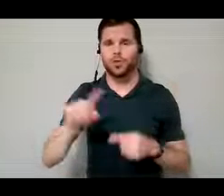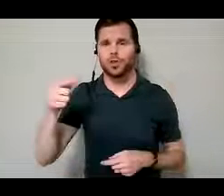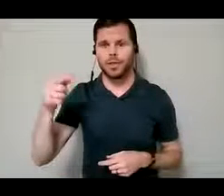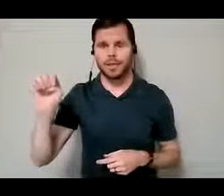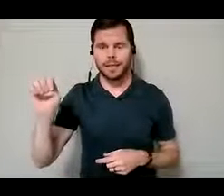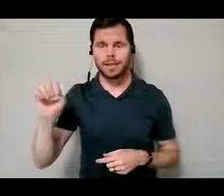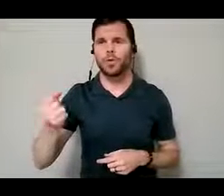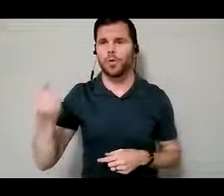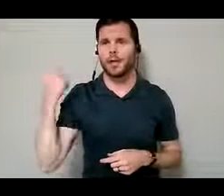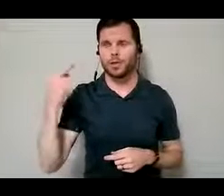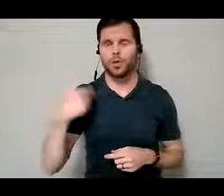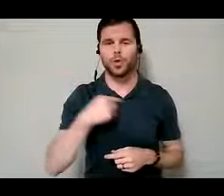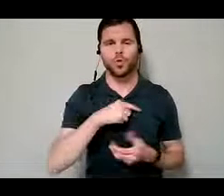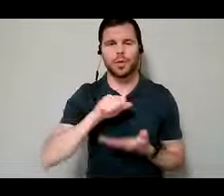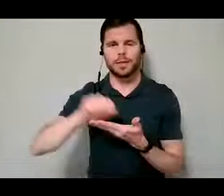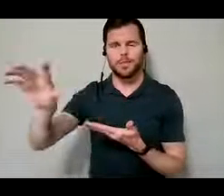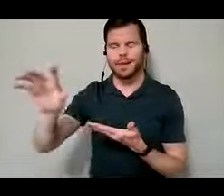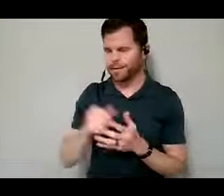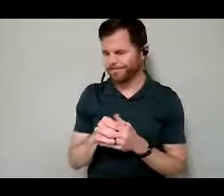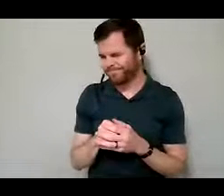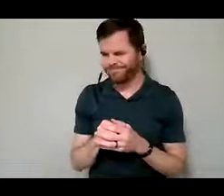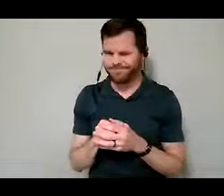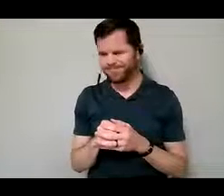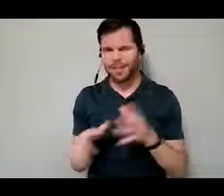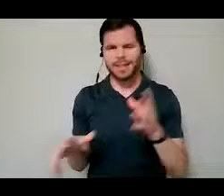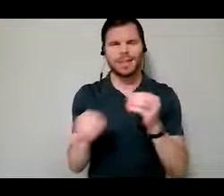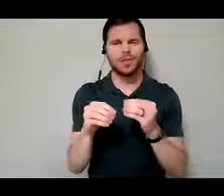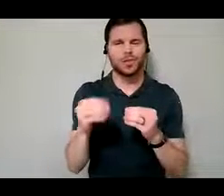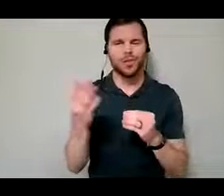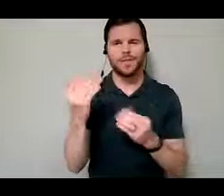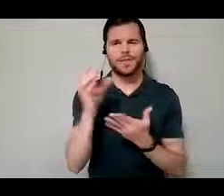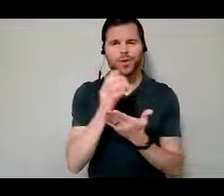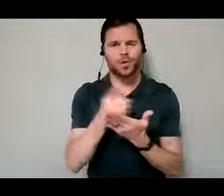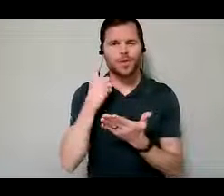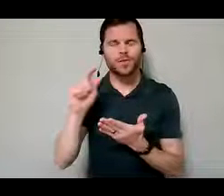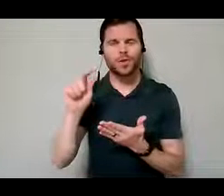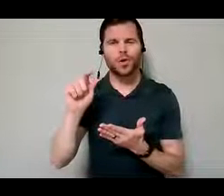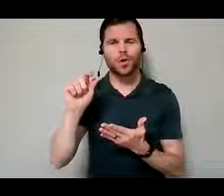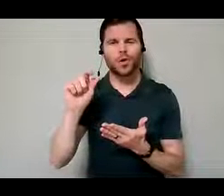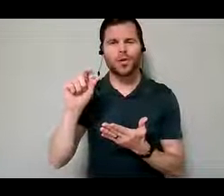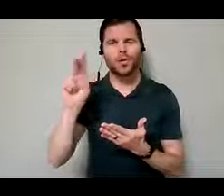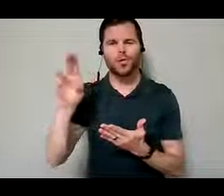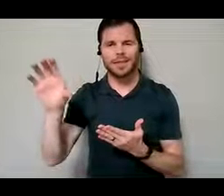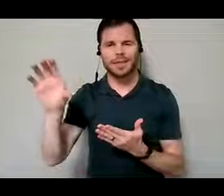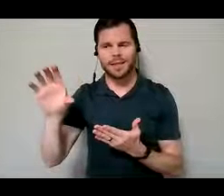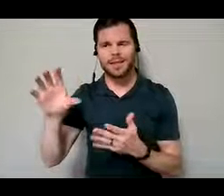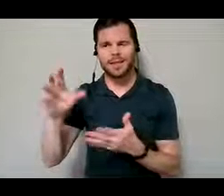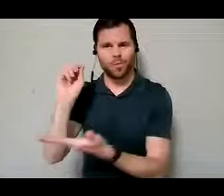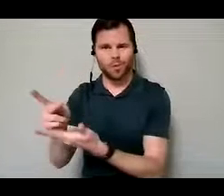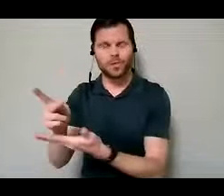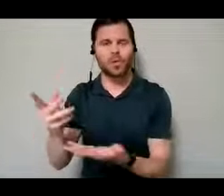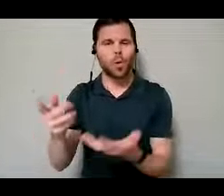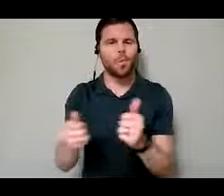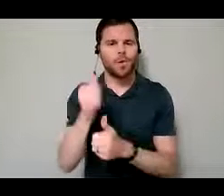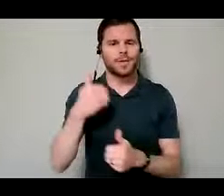submitted an additional I want to say 15 courses for UC A to G approval. So almost all of our courses now have that UC A to